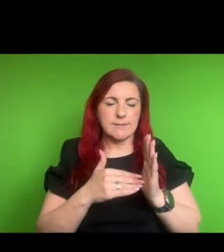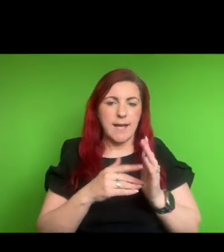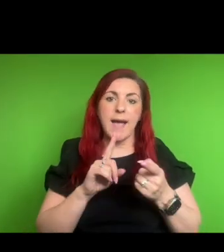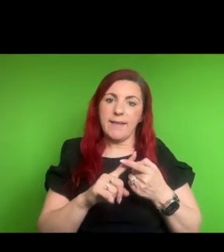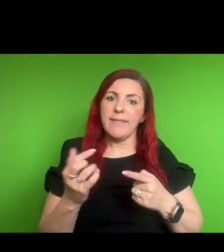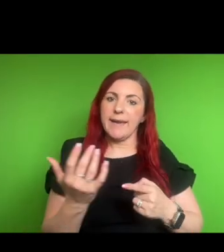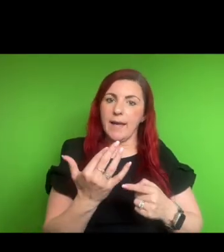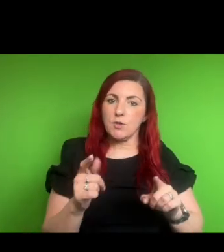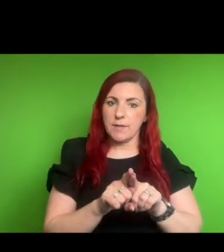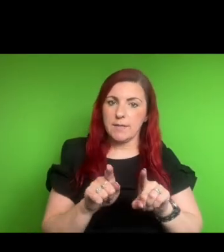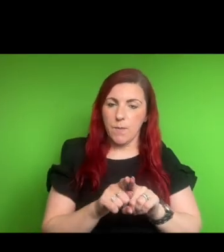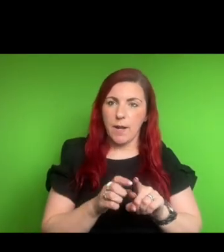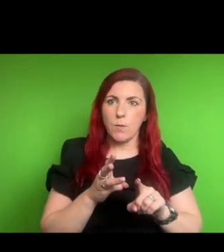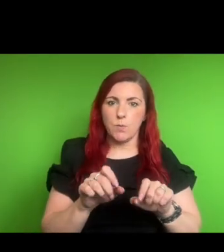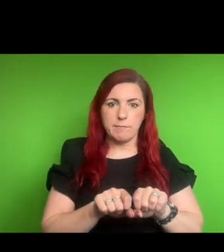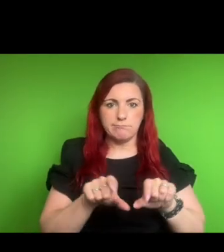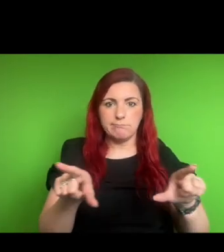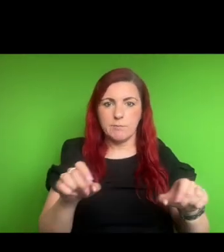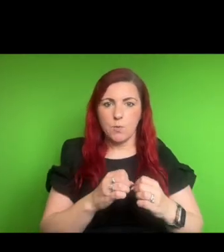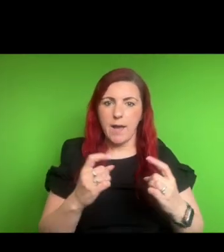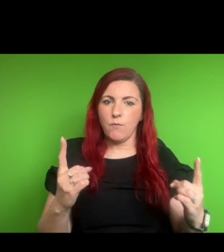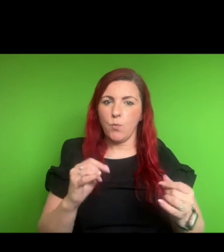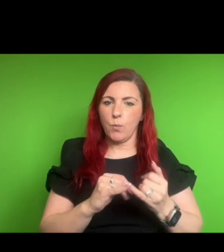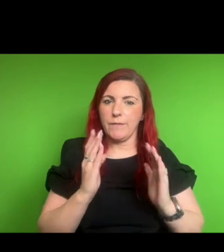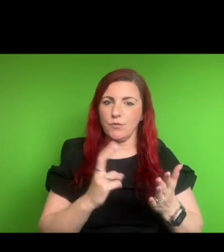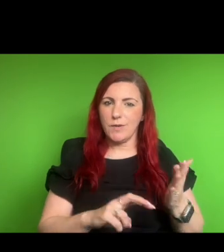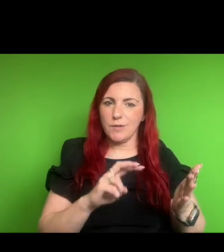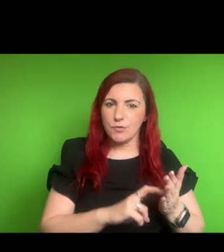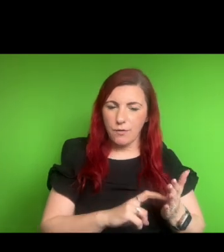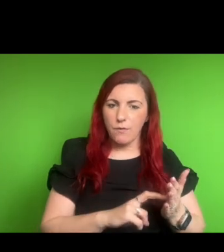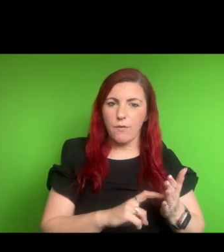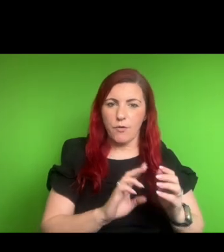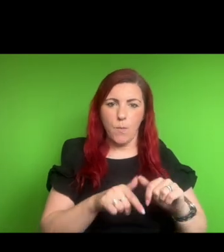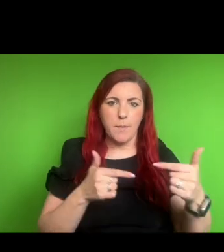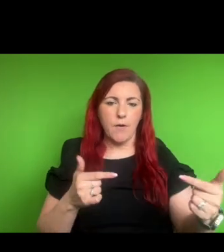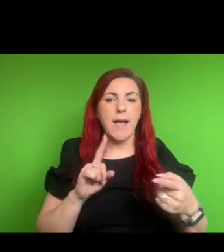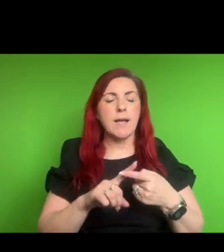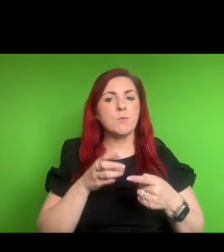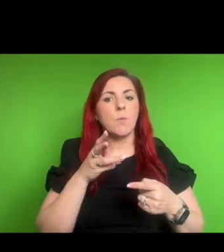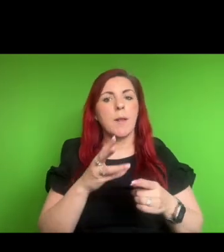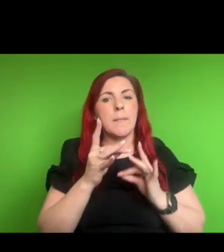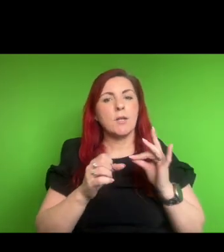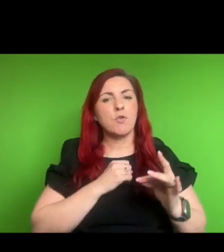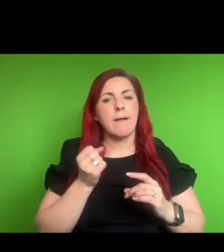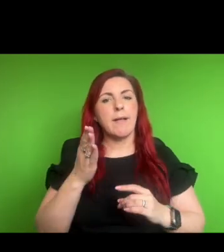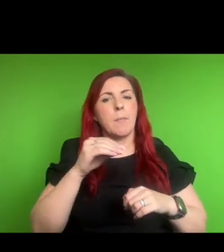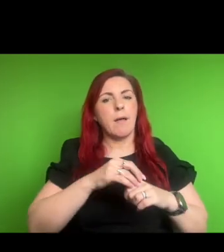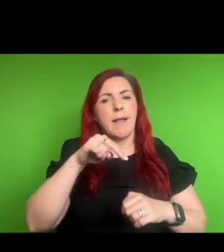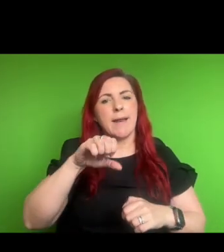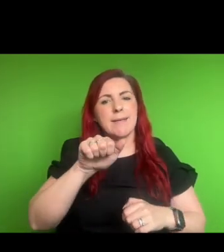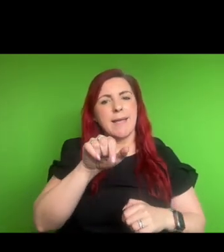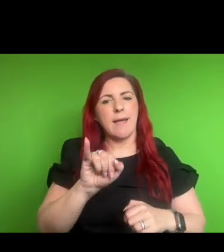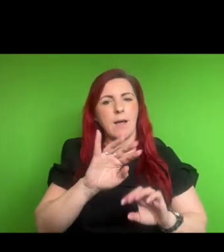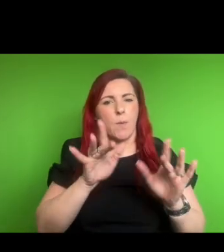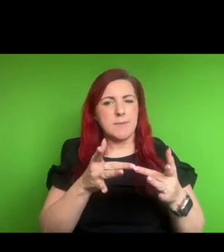send to everybody that is registered to the webinar, and we'll also make it available on the NSAI website.